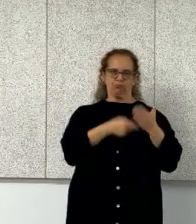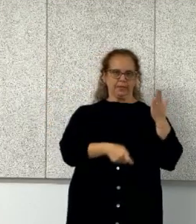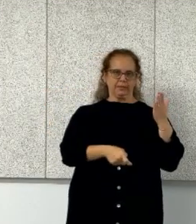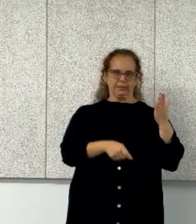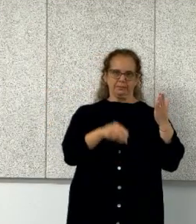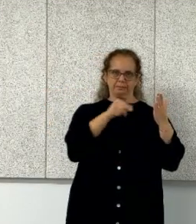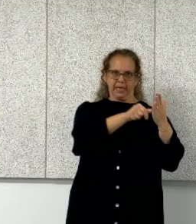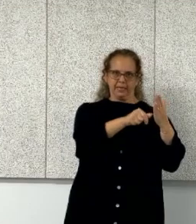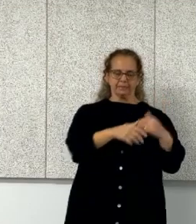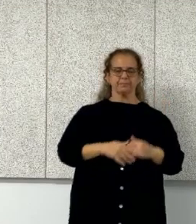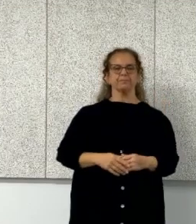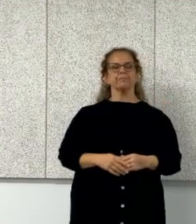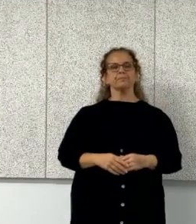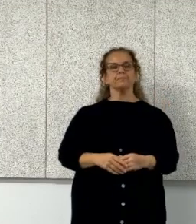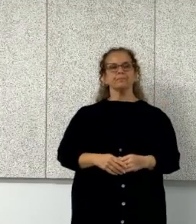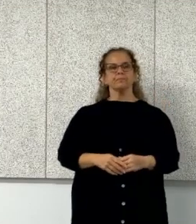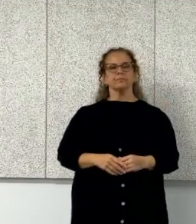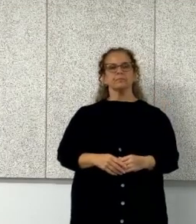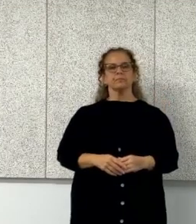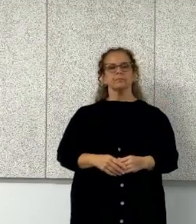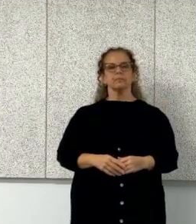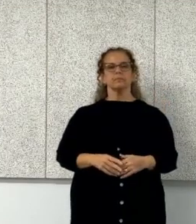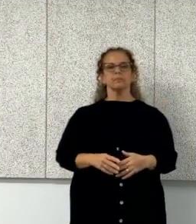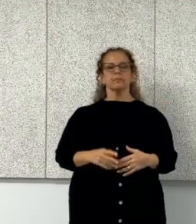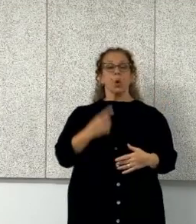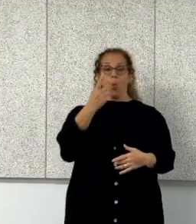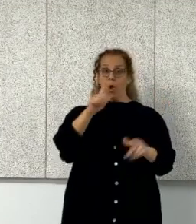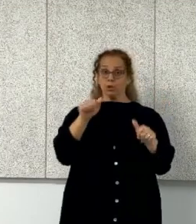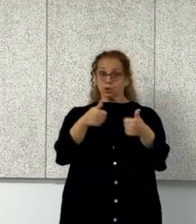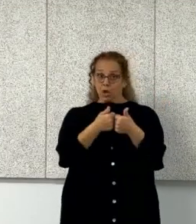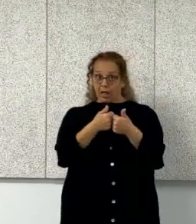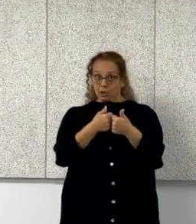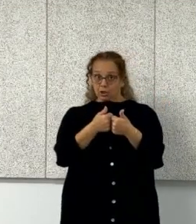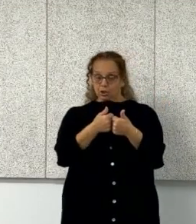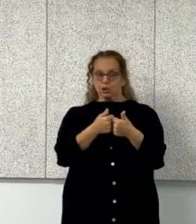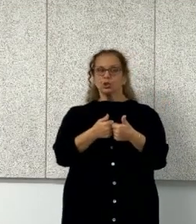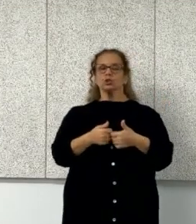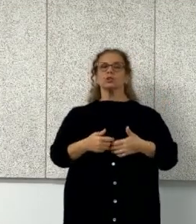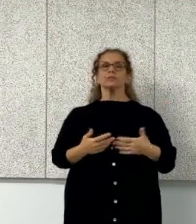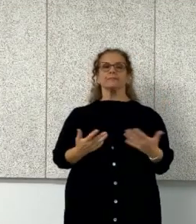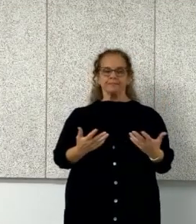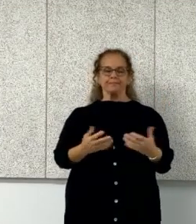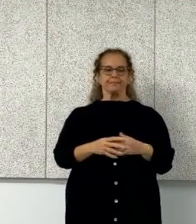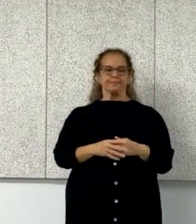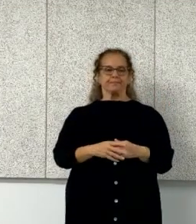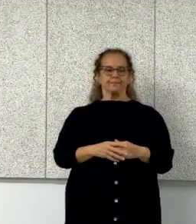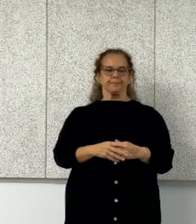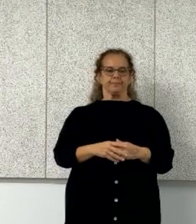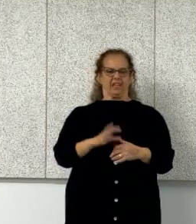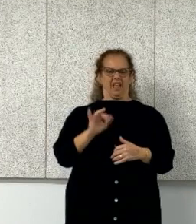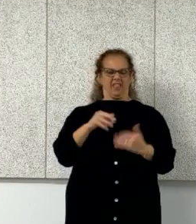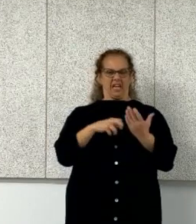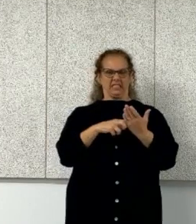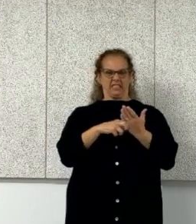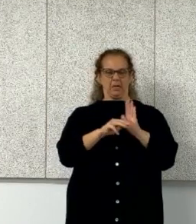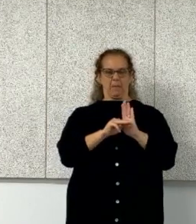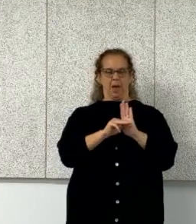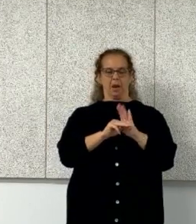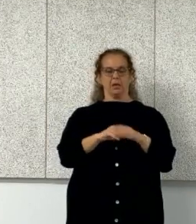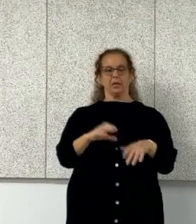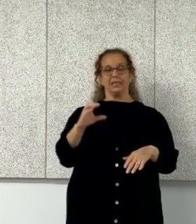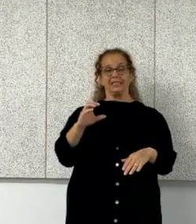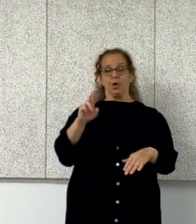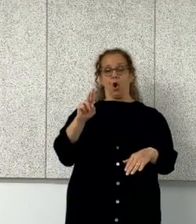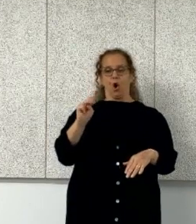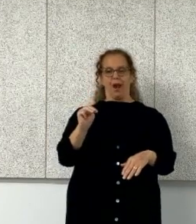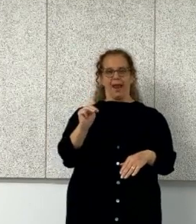Mm-hmm. And just to name one of like the challenges of Name Your Price, one of the challenges of creating a ticketing model like this is that CRMs and